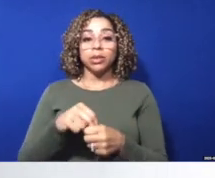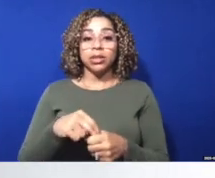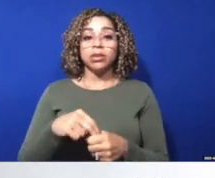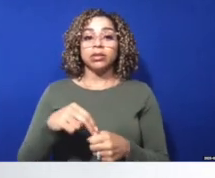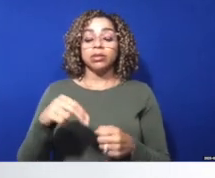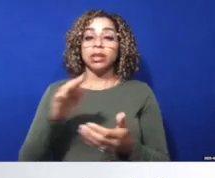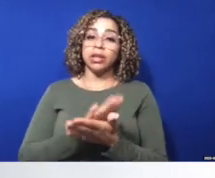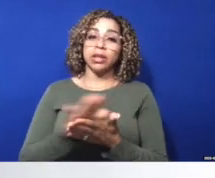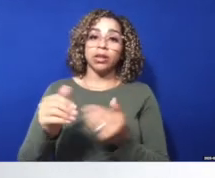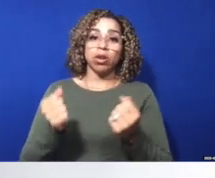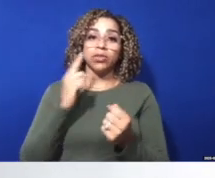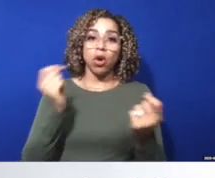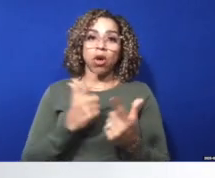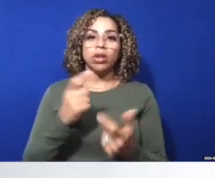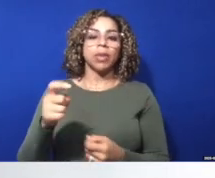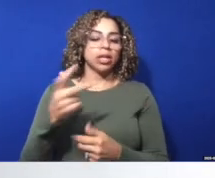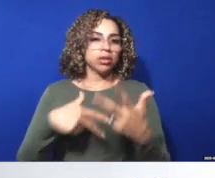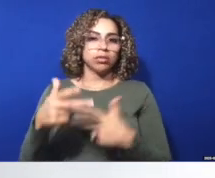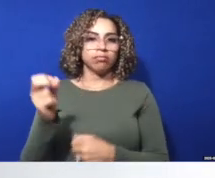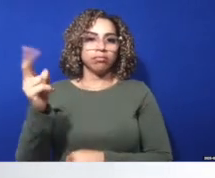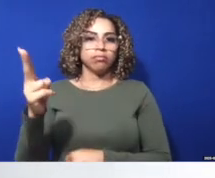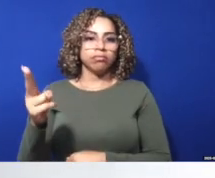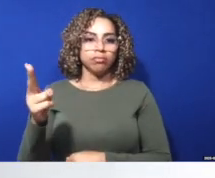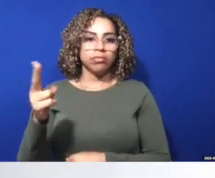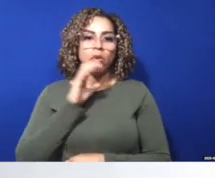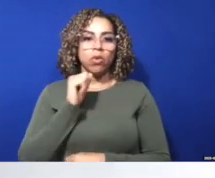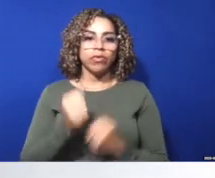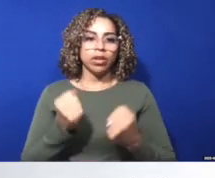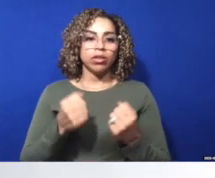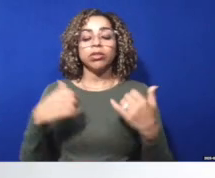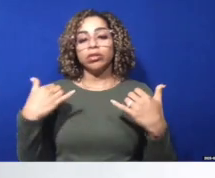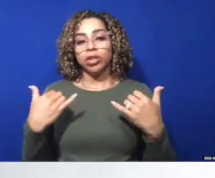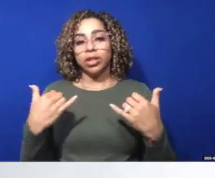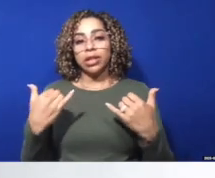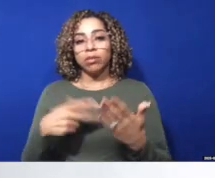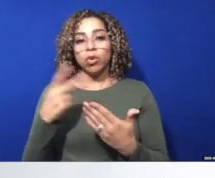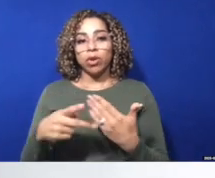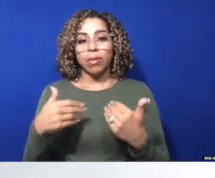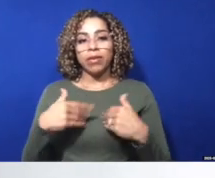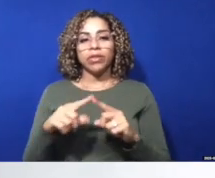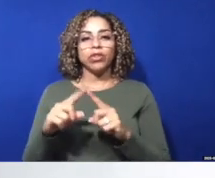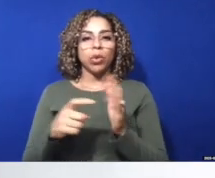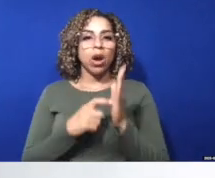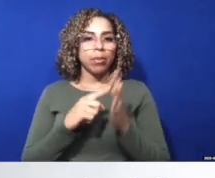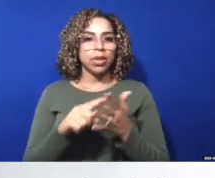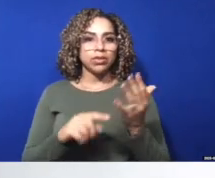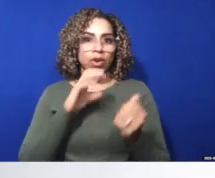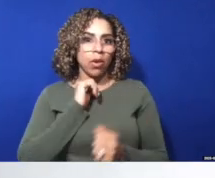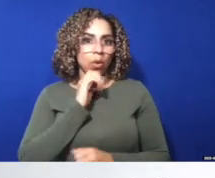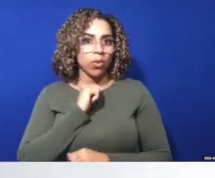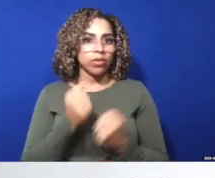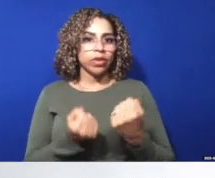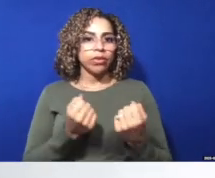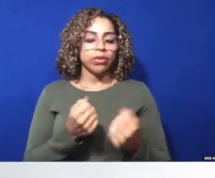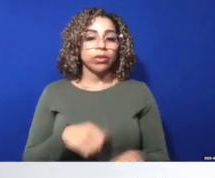vehicle. Currently, the various program administrators have different requirements for how old the vehicle must be. This can